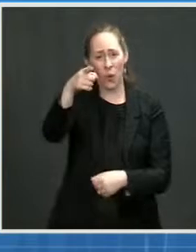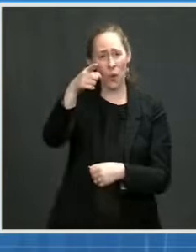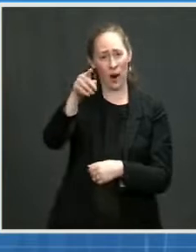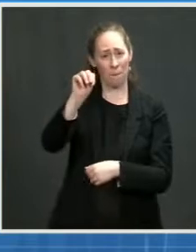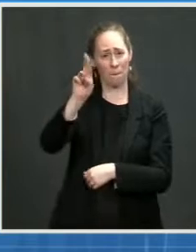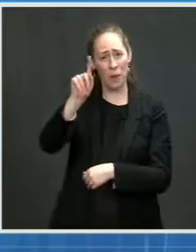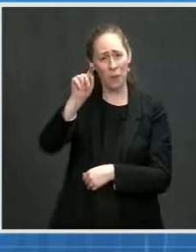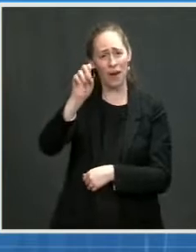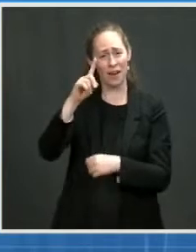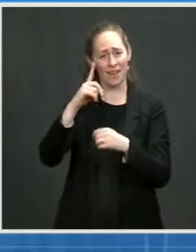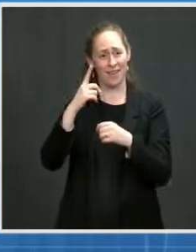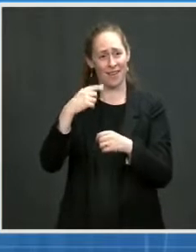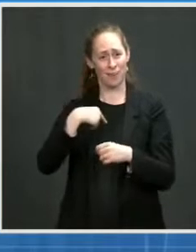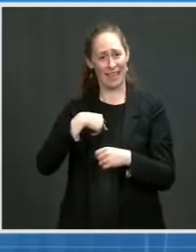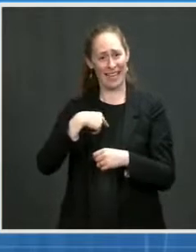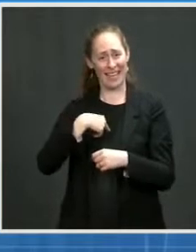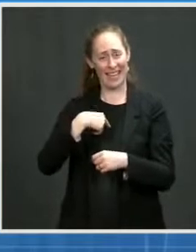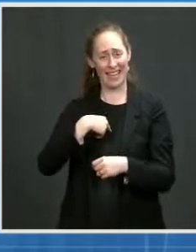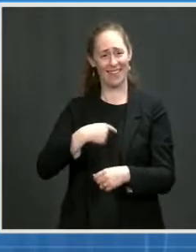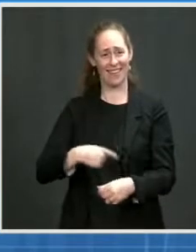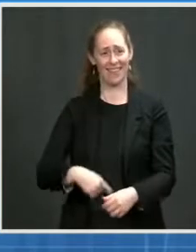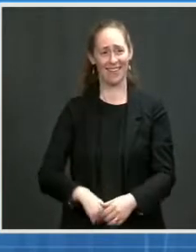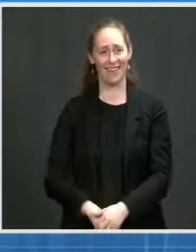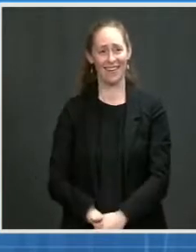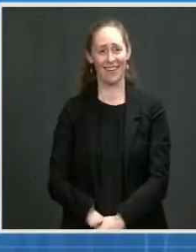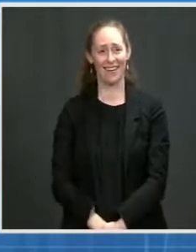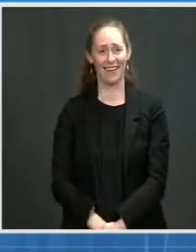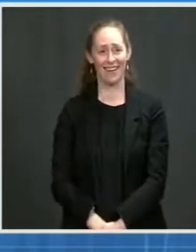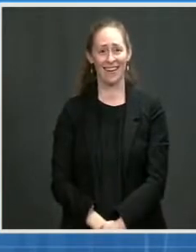They finally muted me. Andy, you're muted.